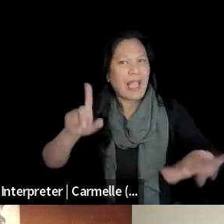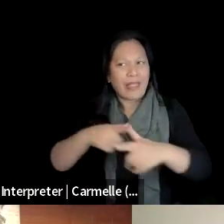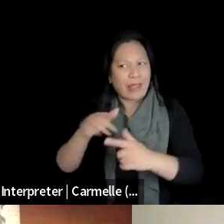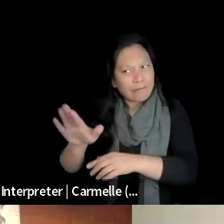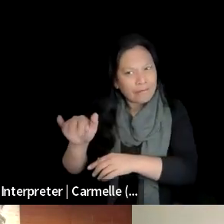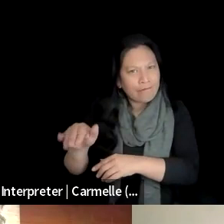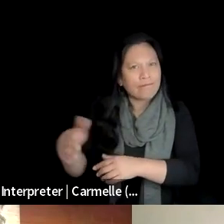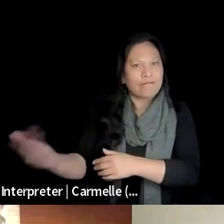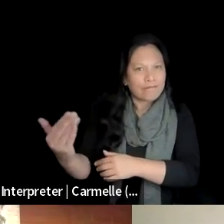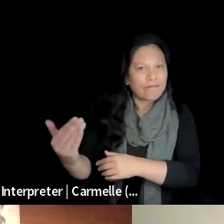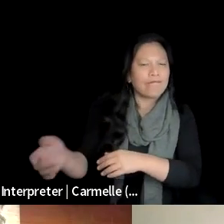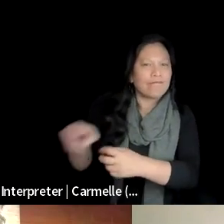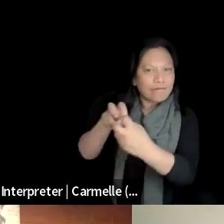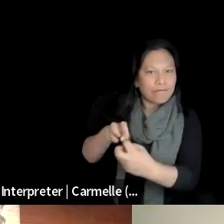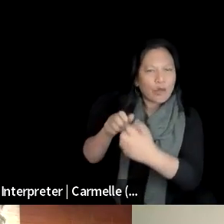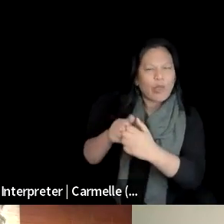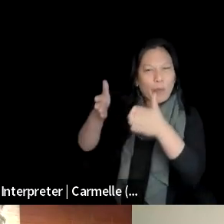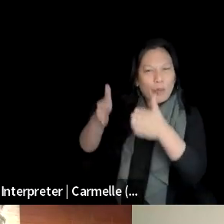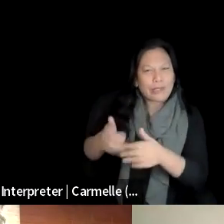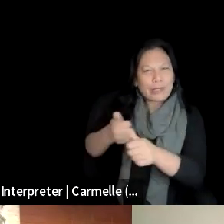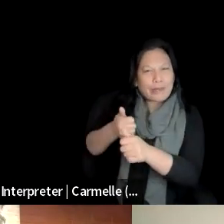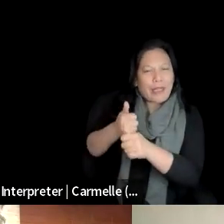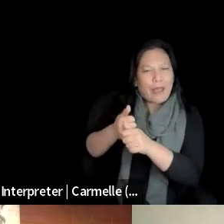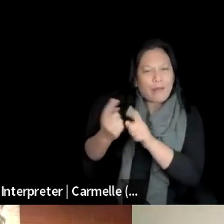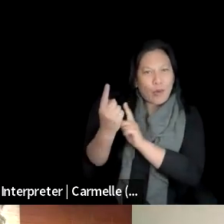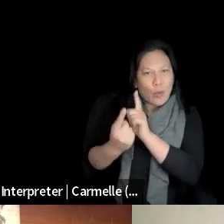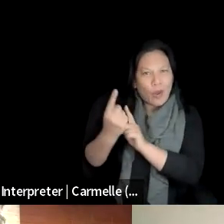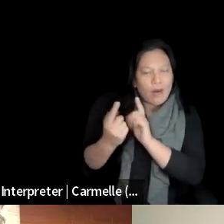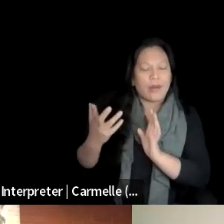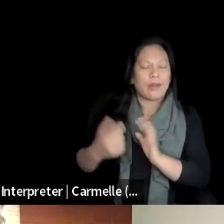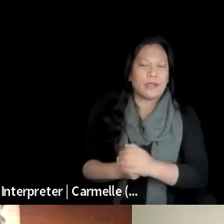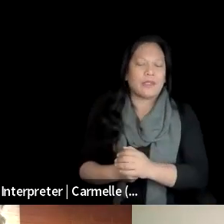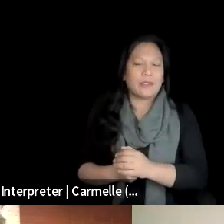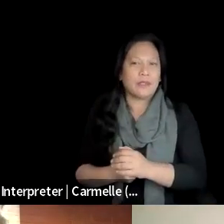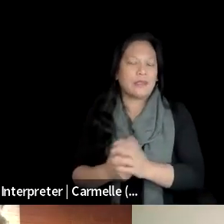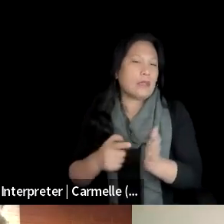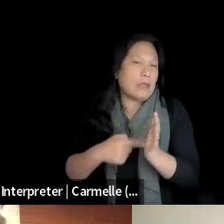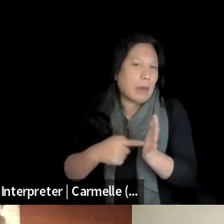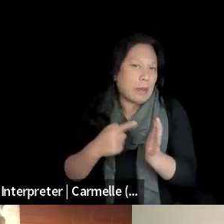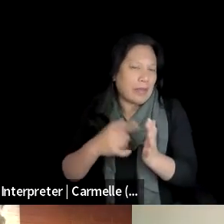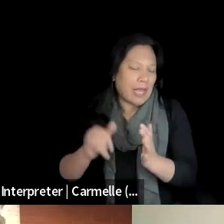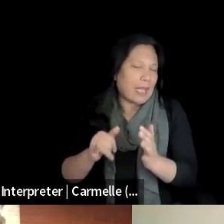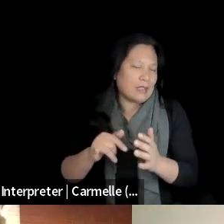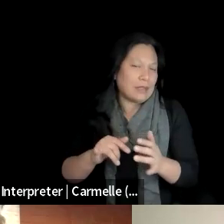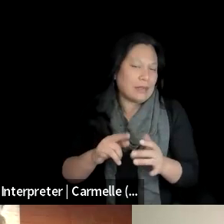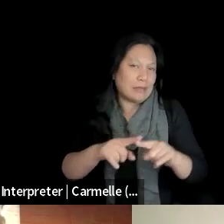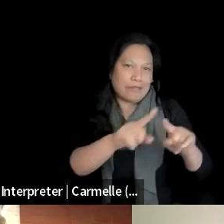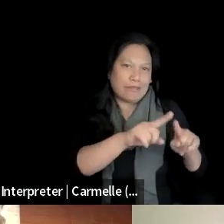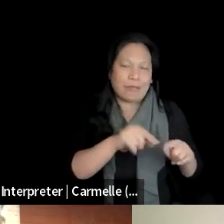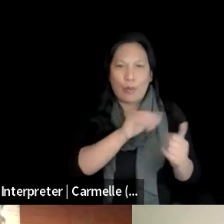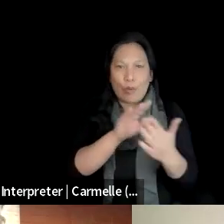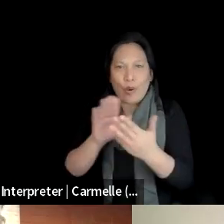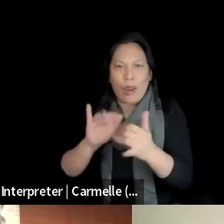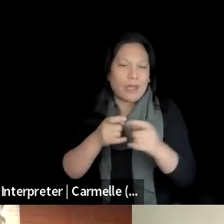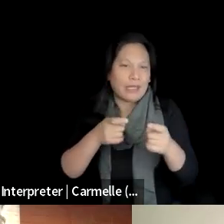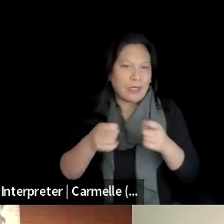made the mistake or the person that the mistake was made upon, or like, so sometimes you have to break out and deal with it separately, like to ensure